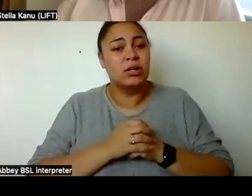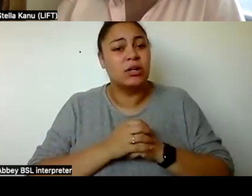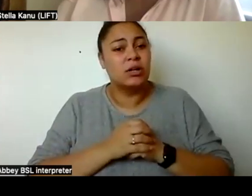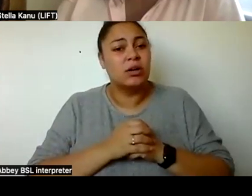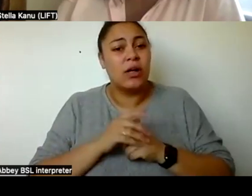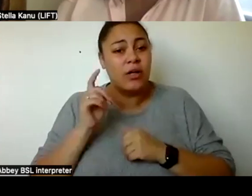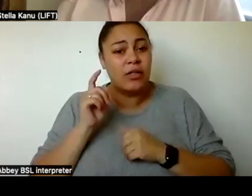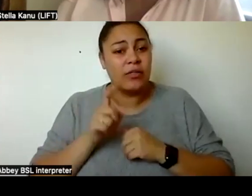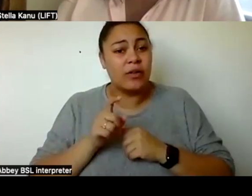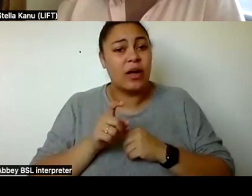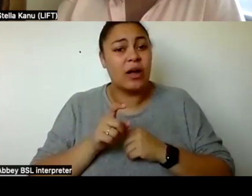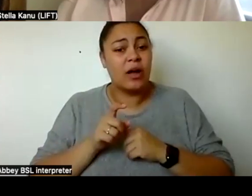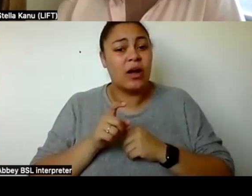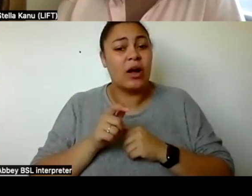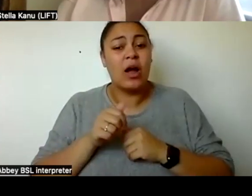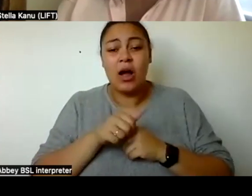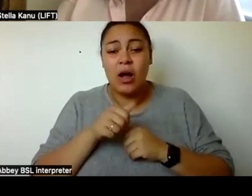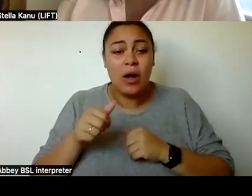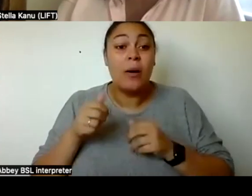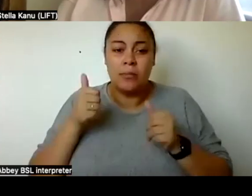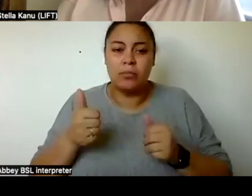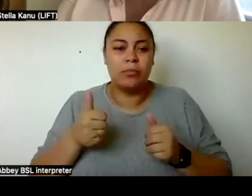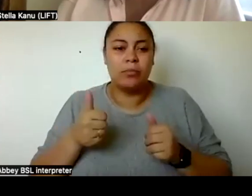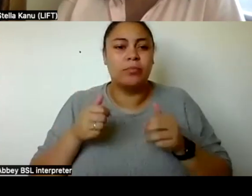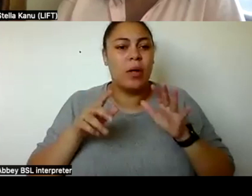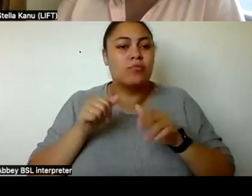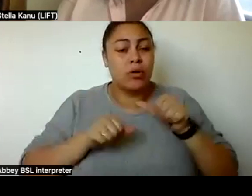that's, a really lovely process to be a part of.